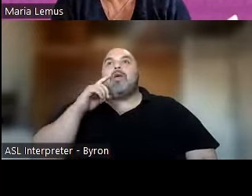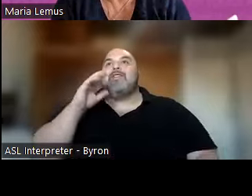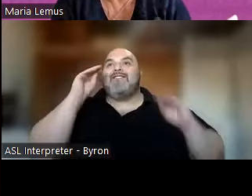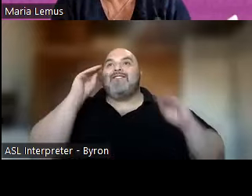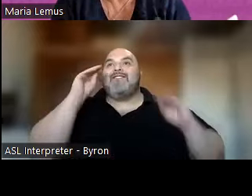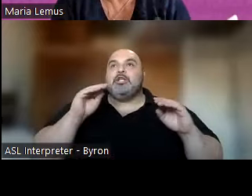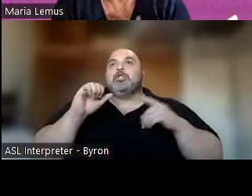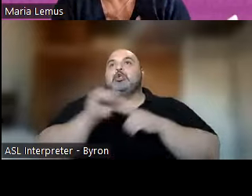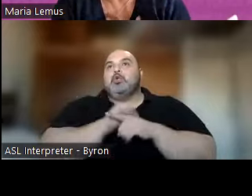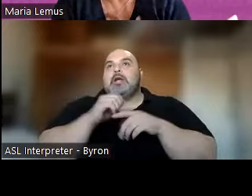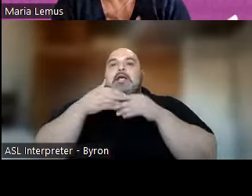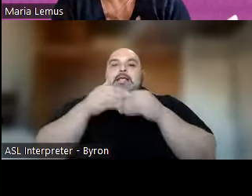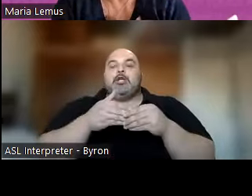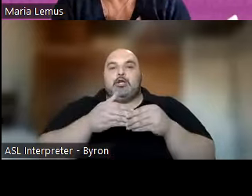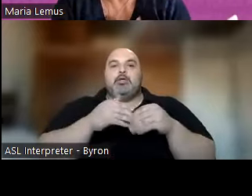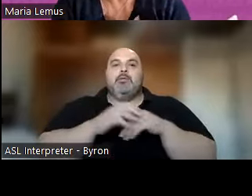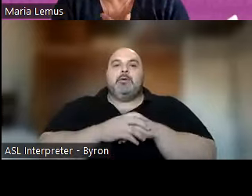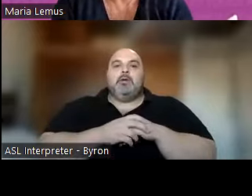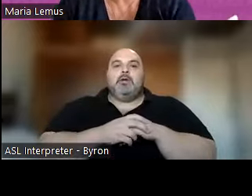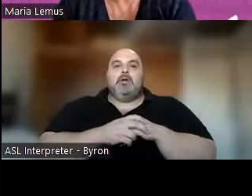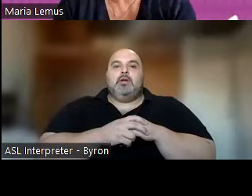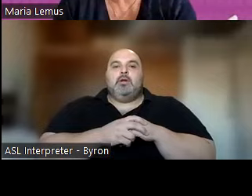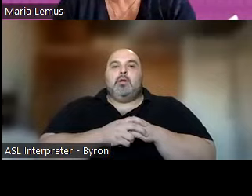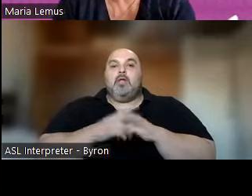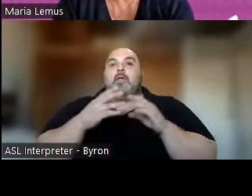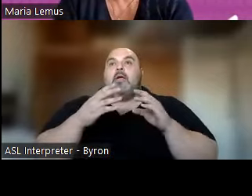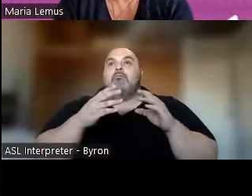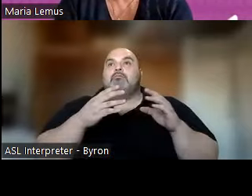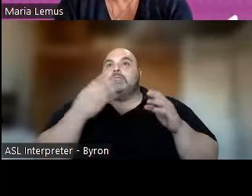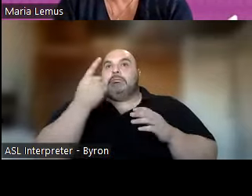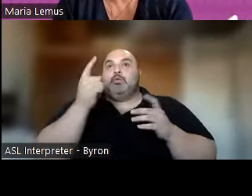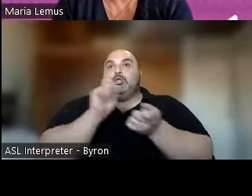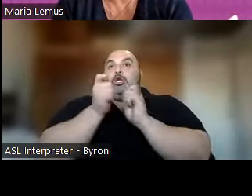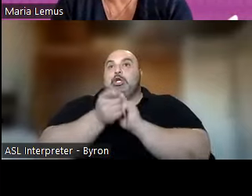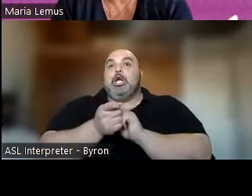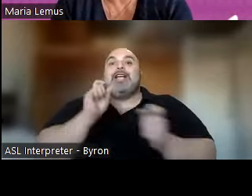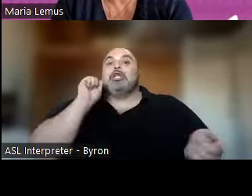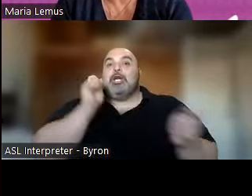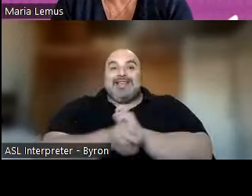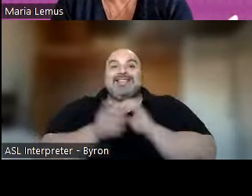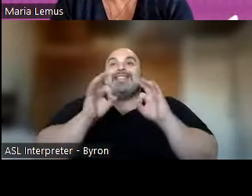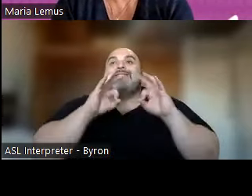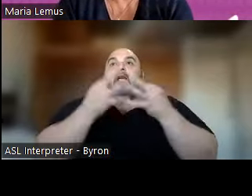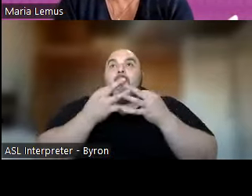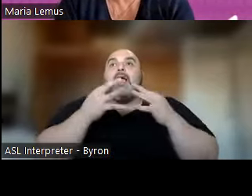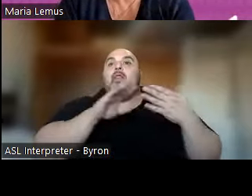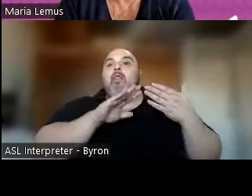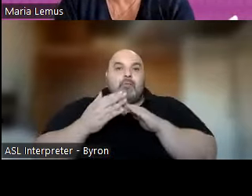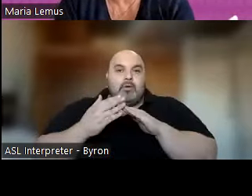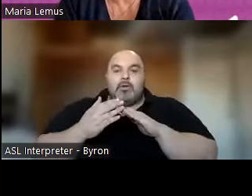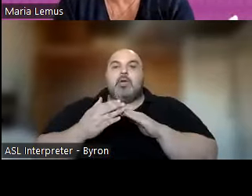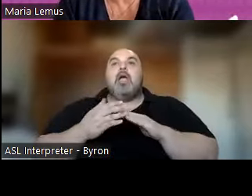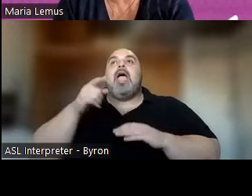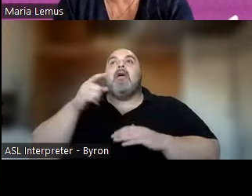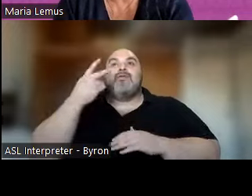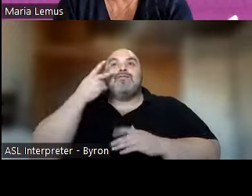training, leadership, they personally will change. They will change their families and they will change their community. And that's what we've seen